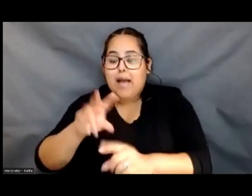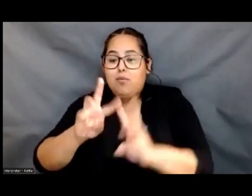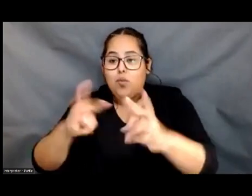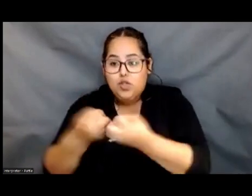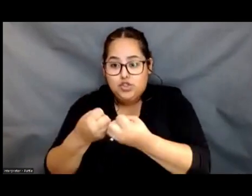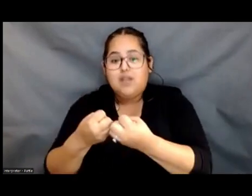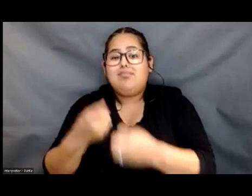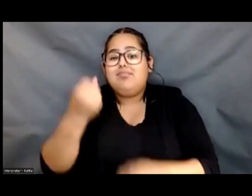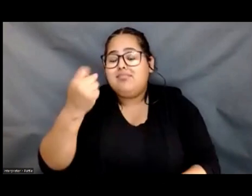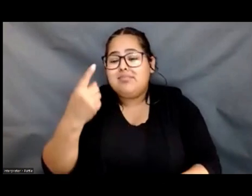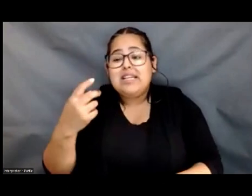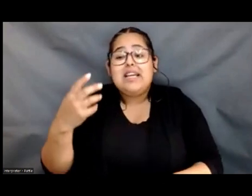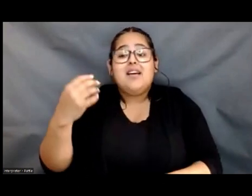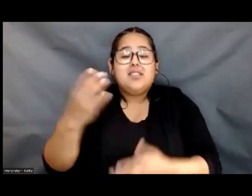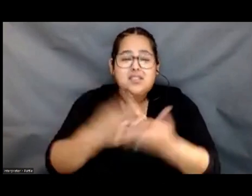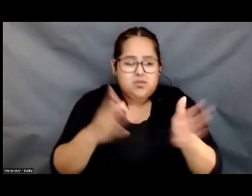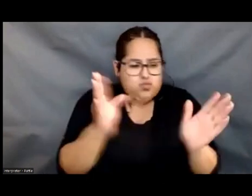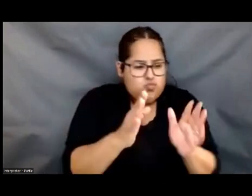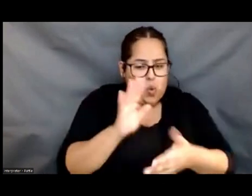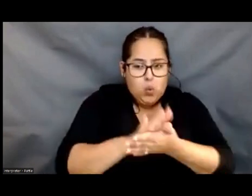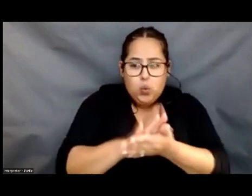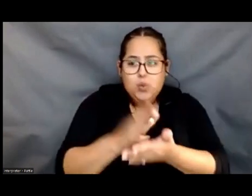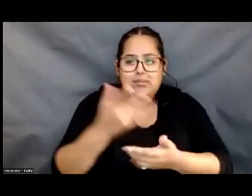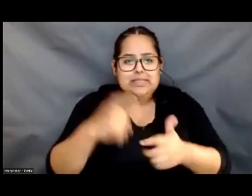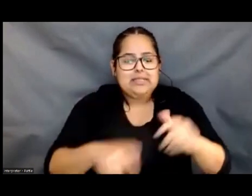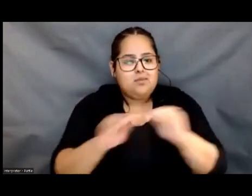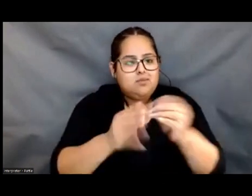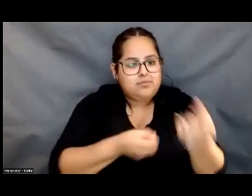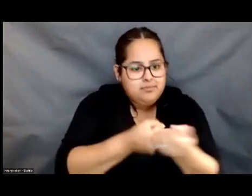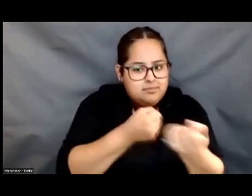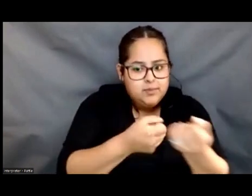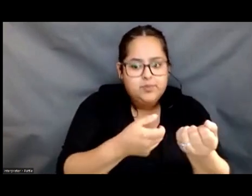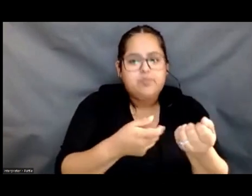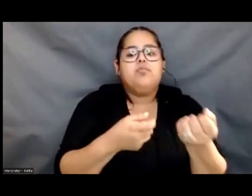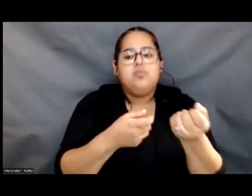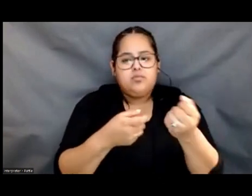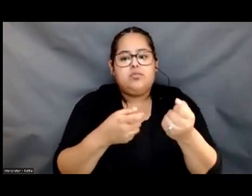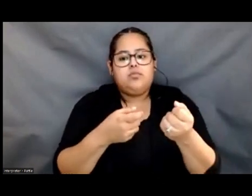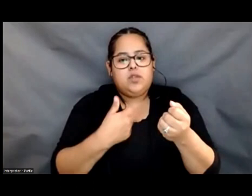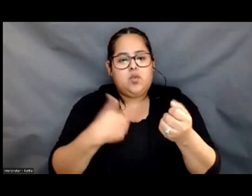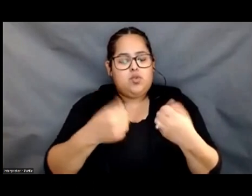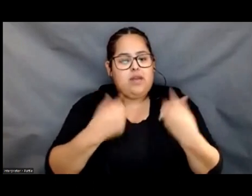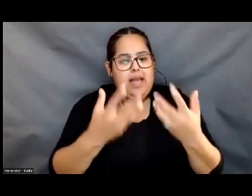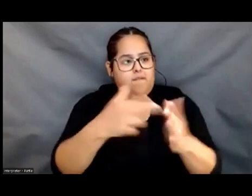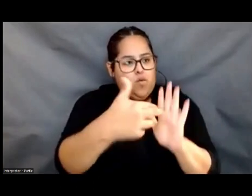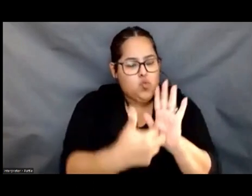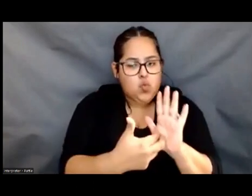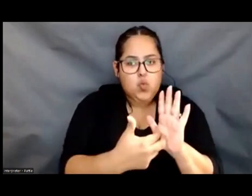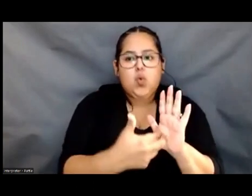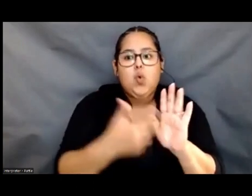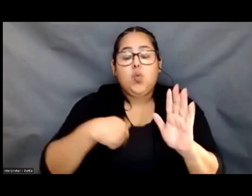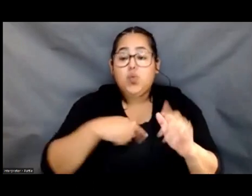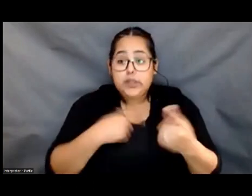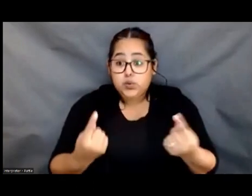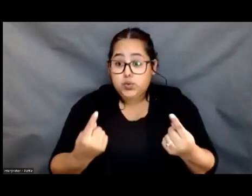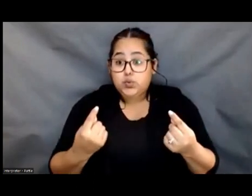the smaller school sites that we have, if you are needing support, we do have an implemented rule where we go out